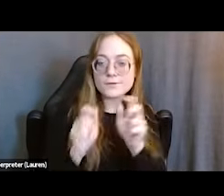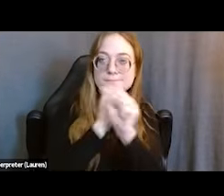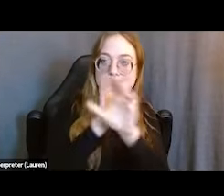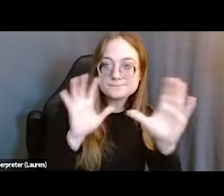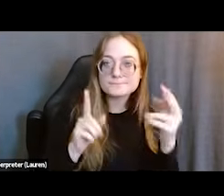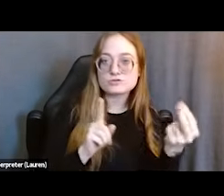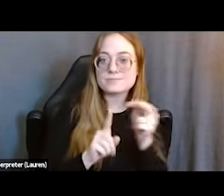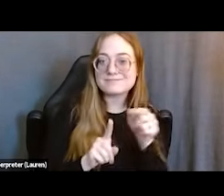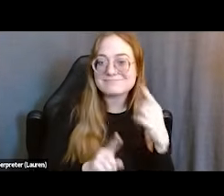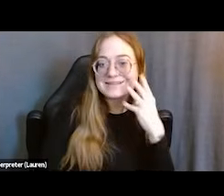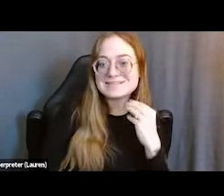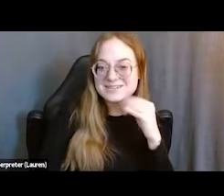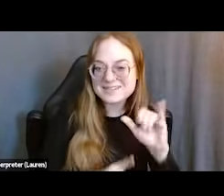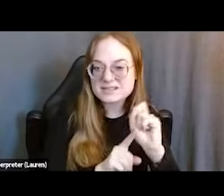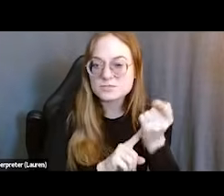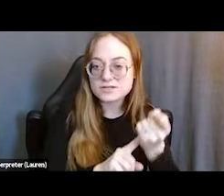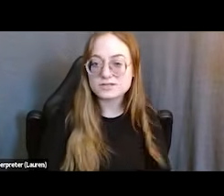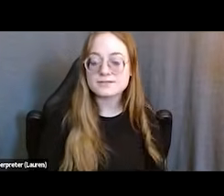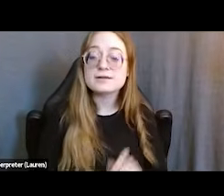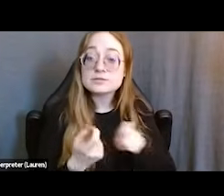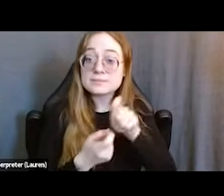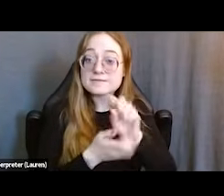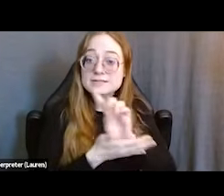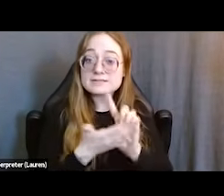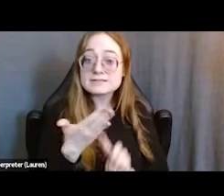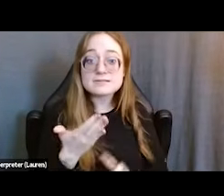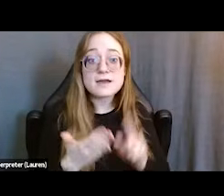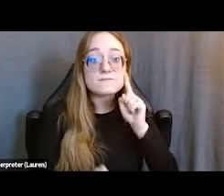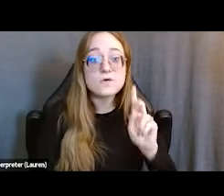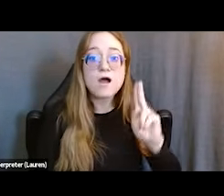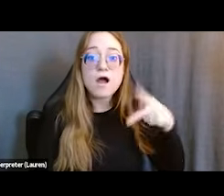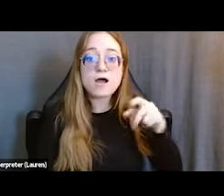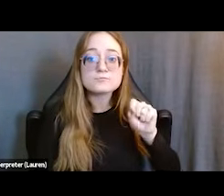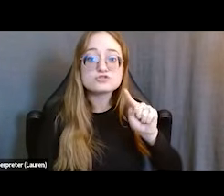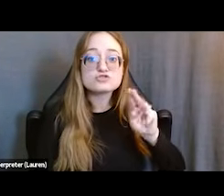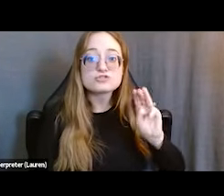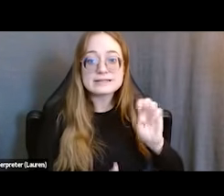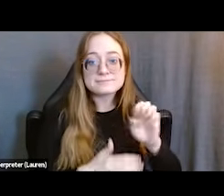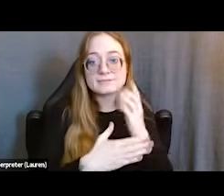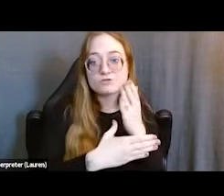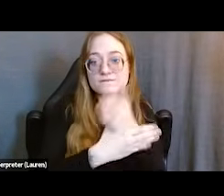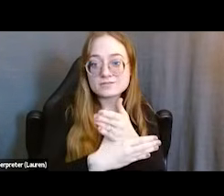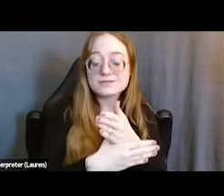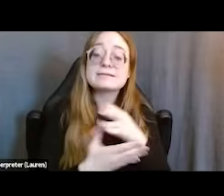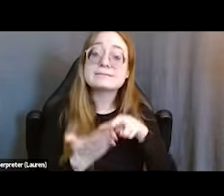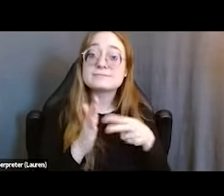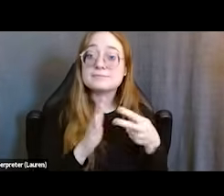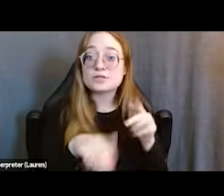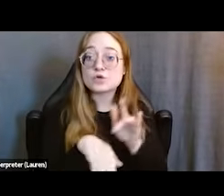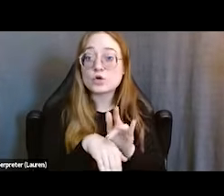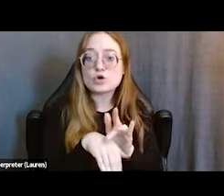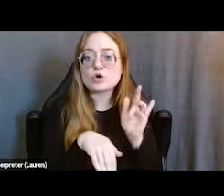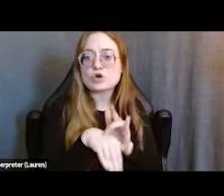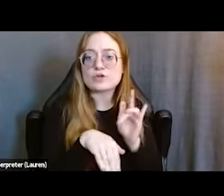crisis situations. So it's specifically designed as an upstream intervention. In other words, in the early part of the crisis continuum, if we